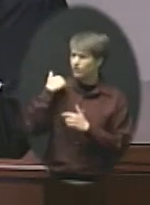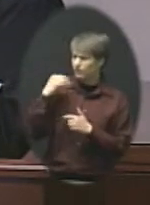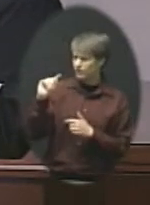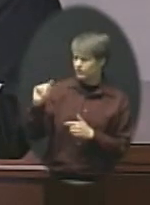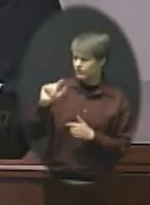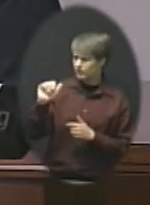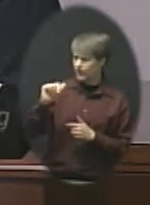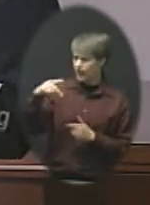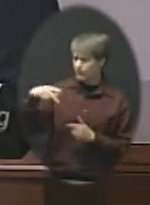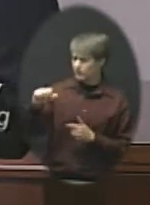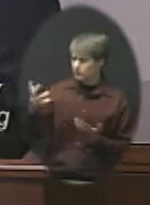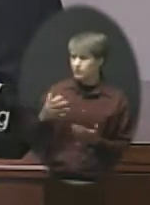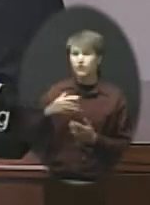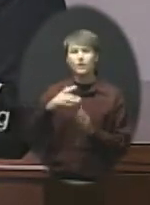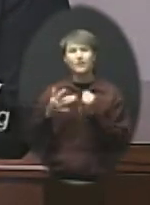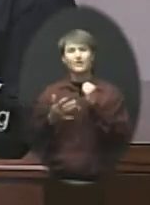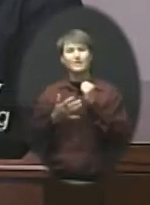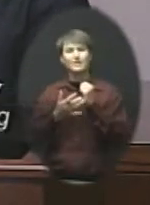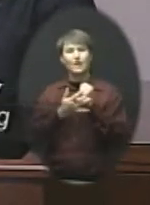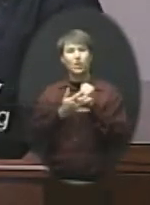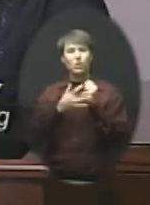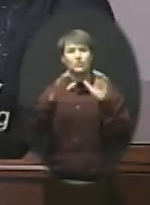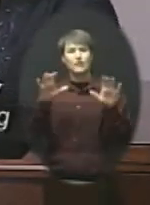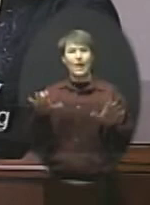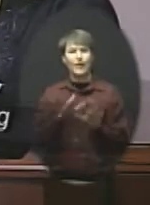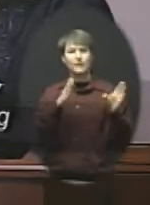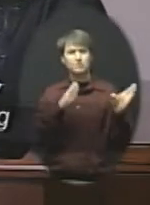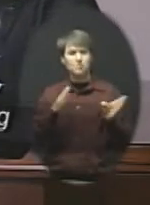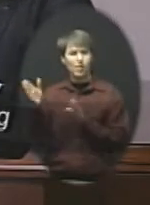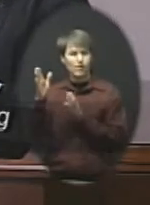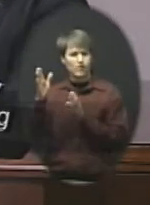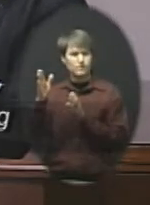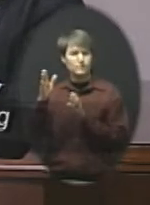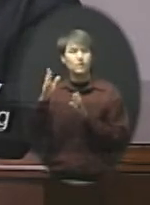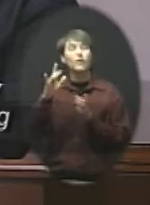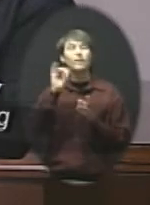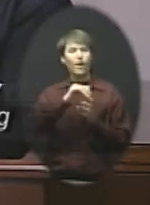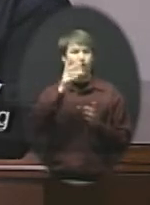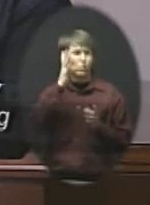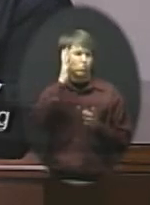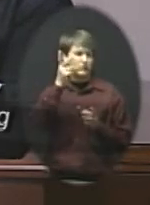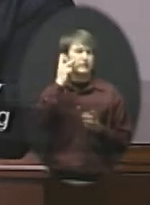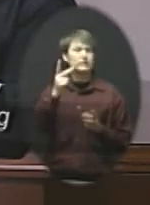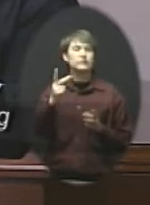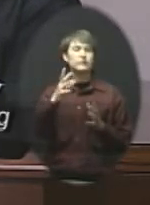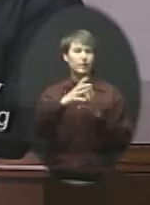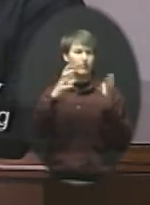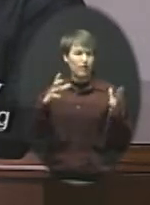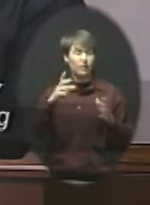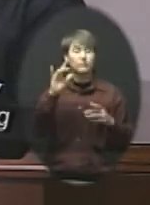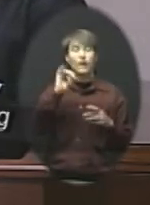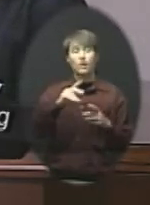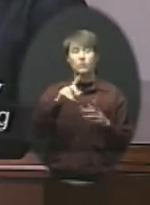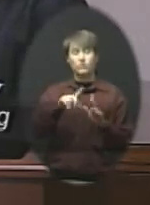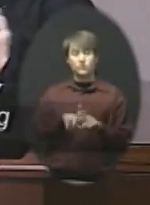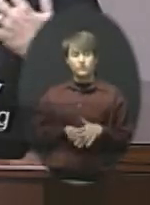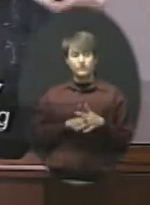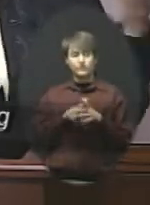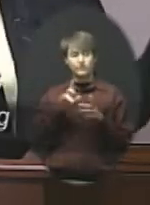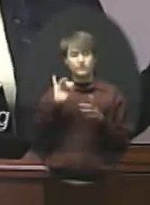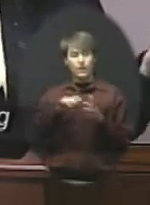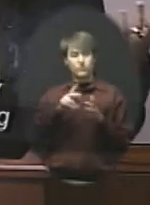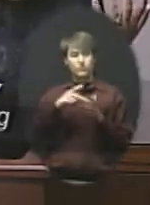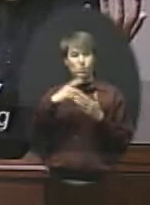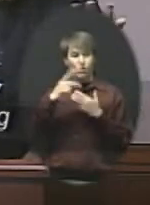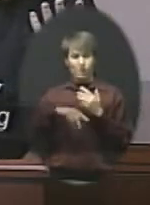TAPS? Technology Action Plans. Those were the, you'll see a lot in there. That was the initiative that